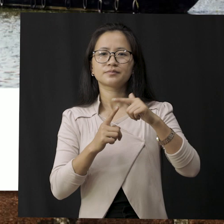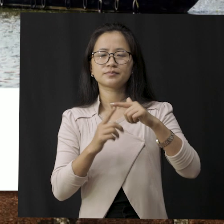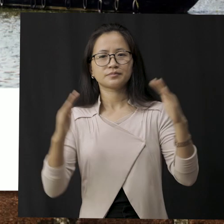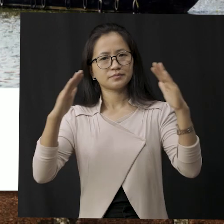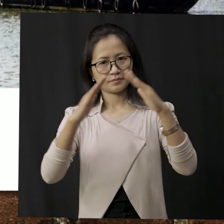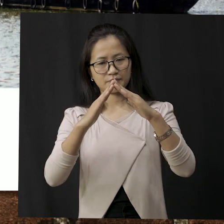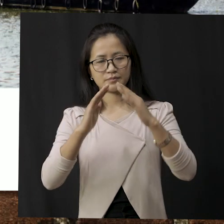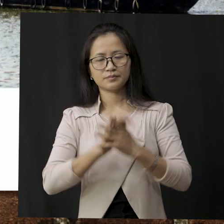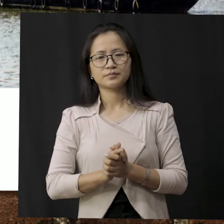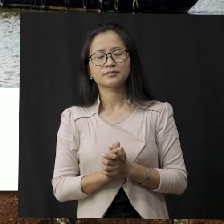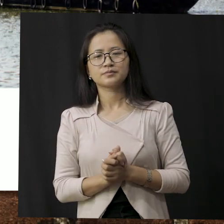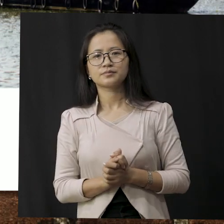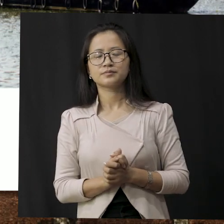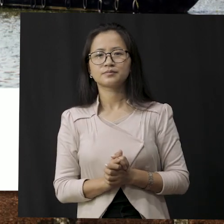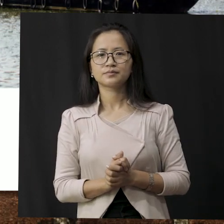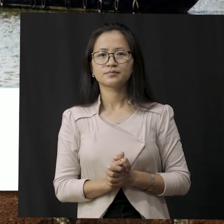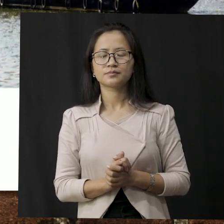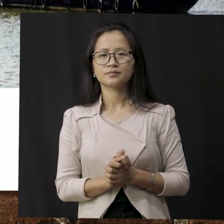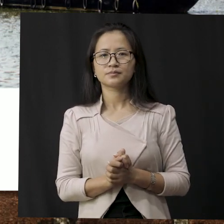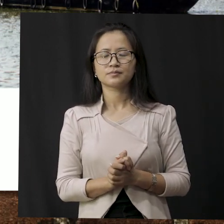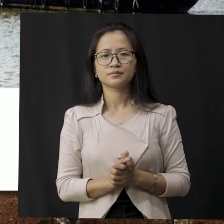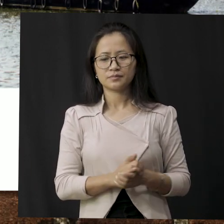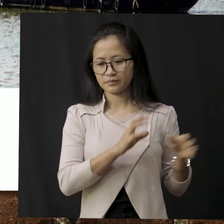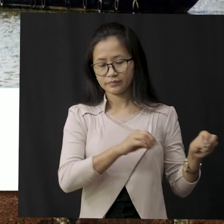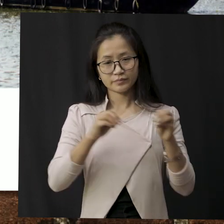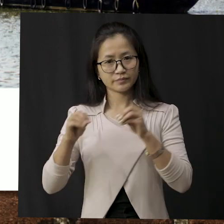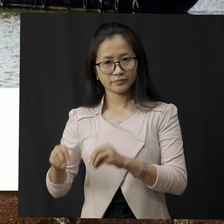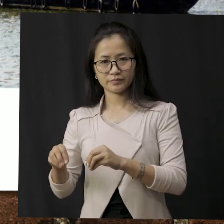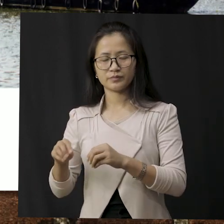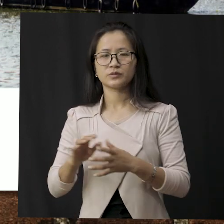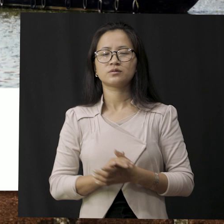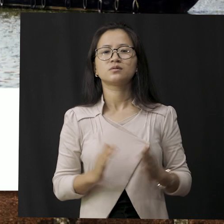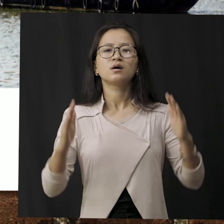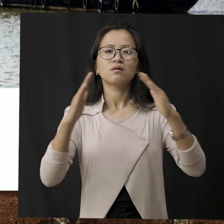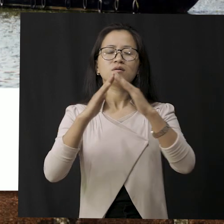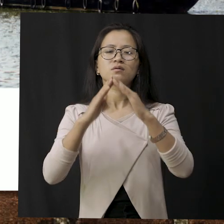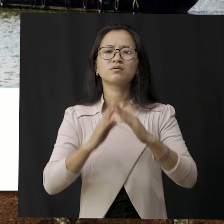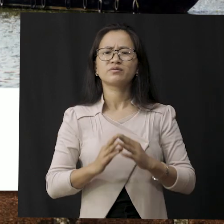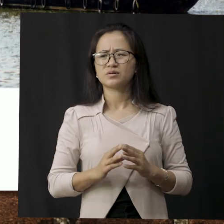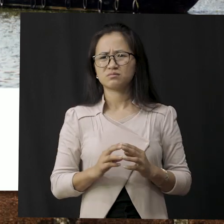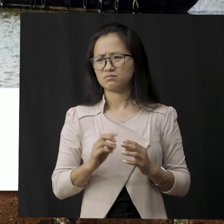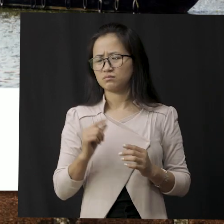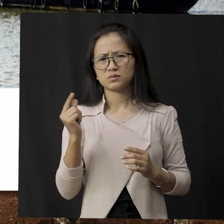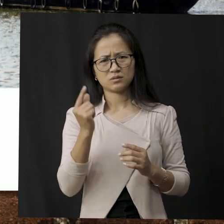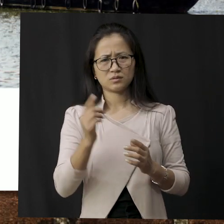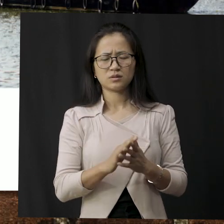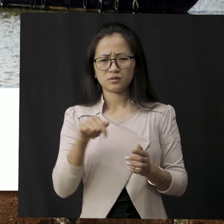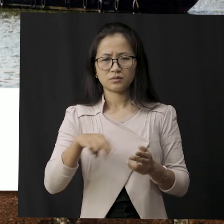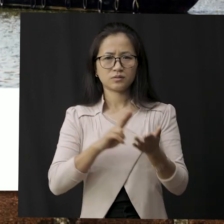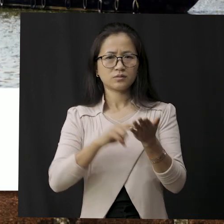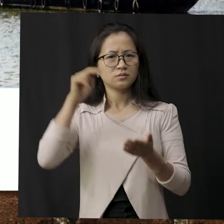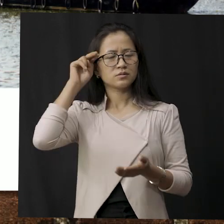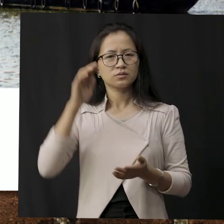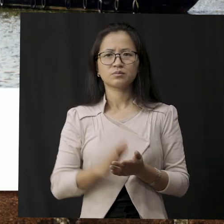tent house. Now, these type of houses, these are movable houses, and these are very common even here in Nagaland,